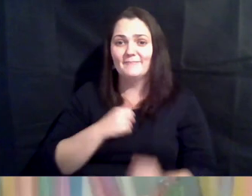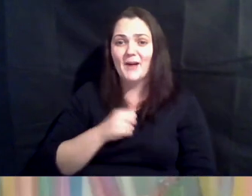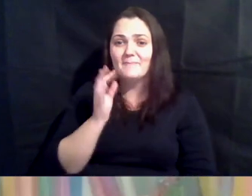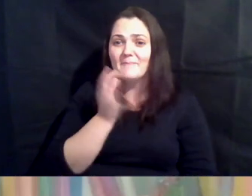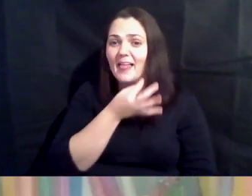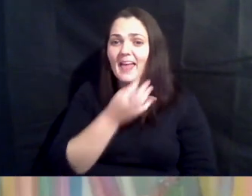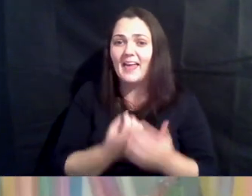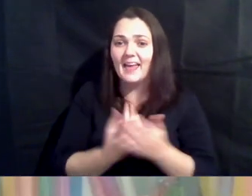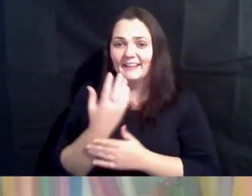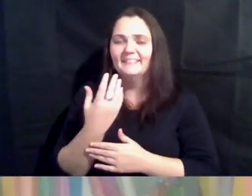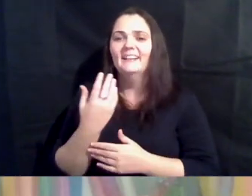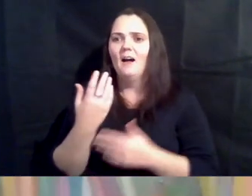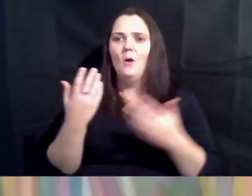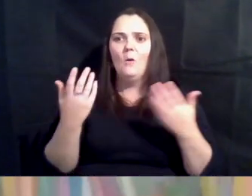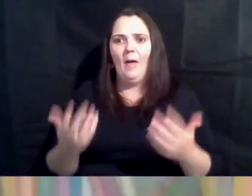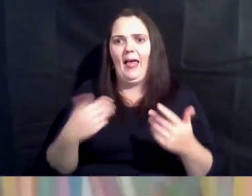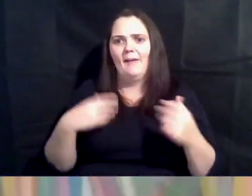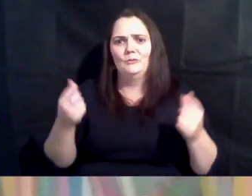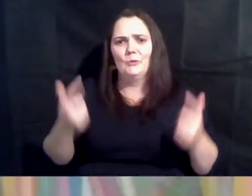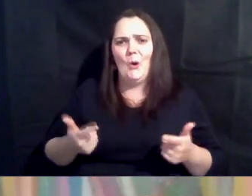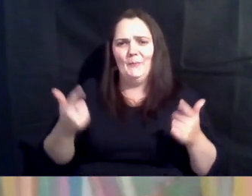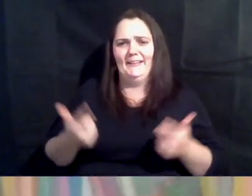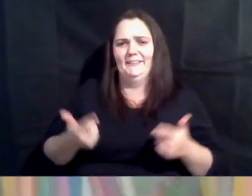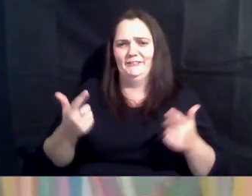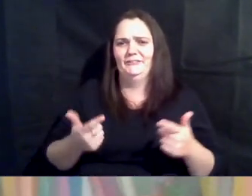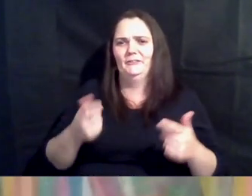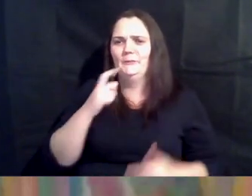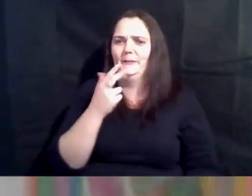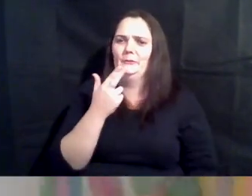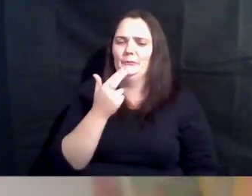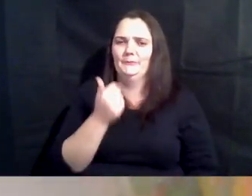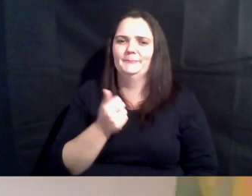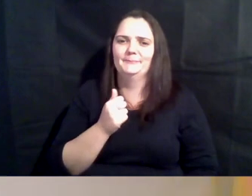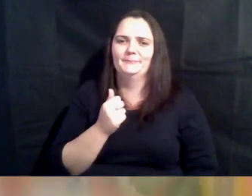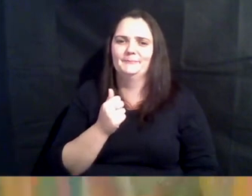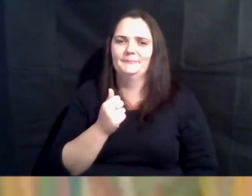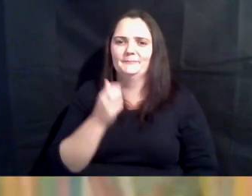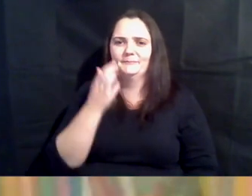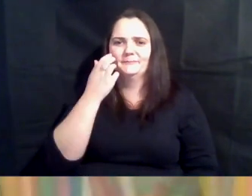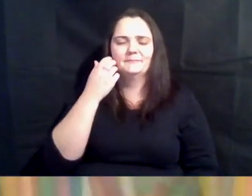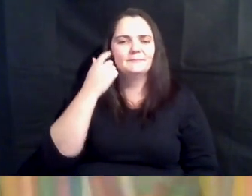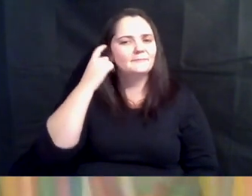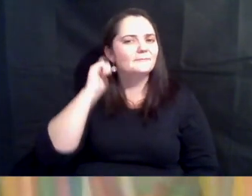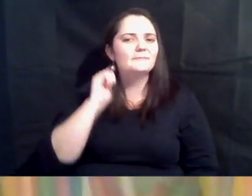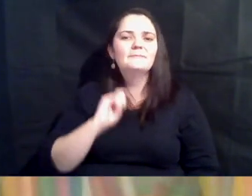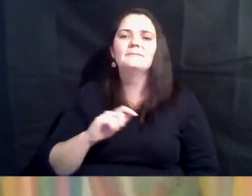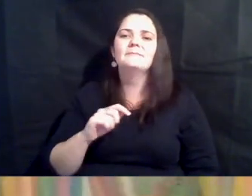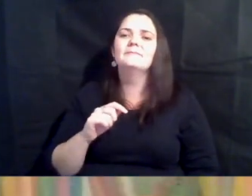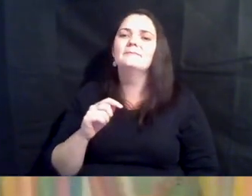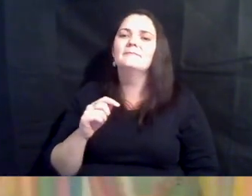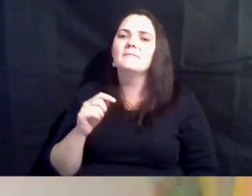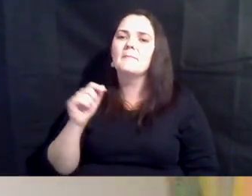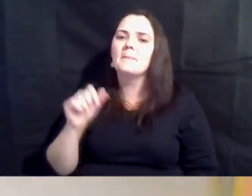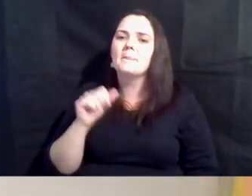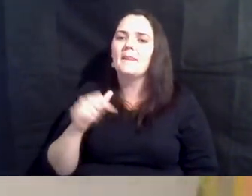is so much to say. This is going to be cute scene. Okay. Did you like that interlude chat? I love a